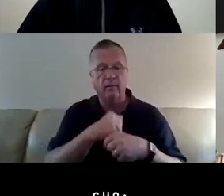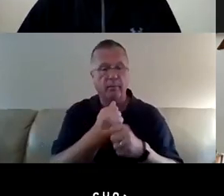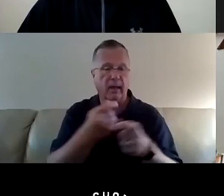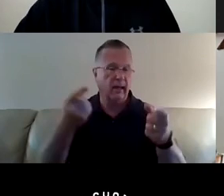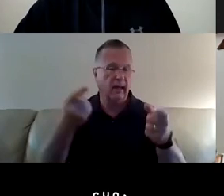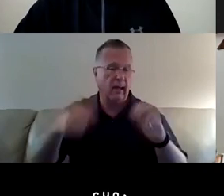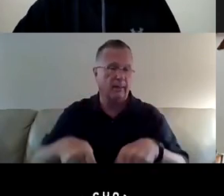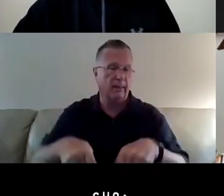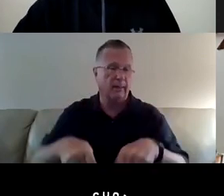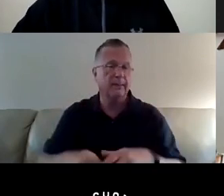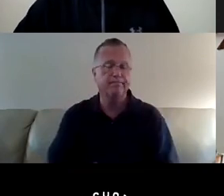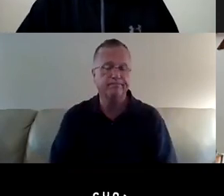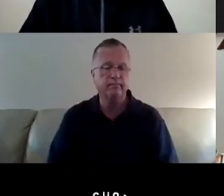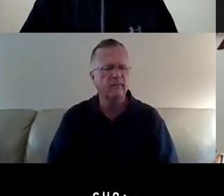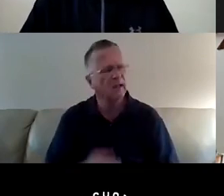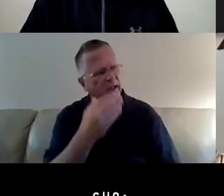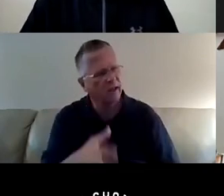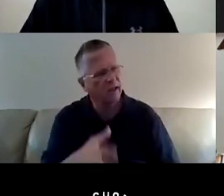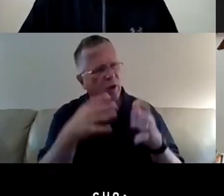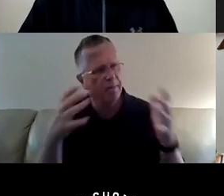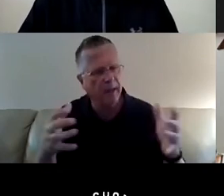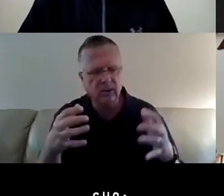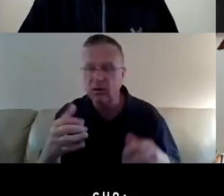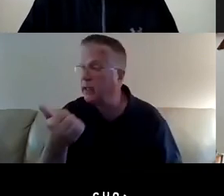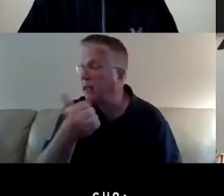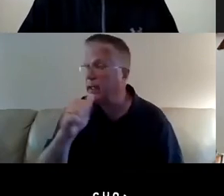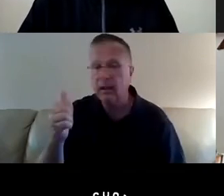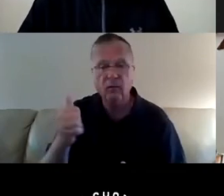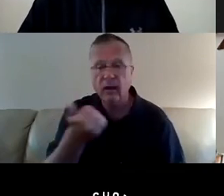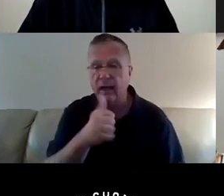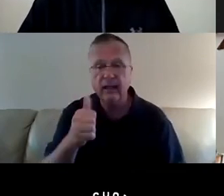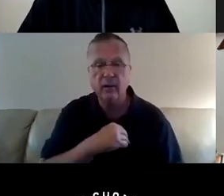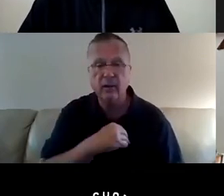Thank you very much. Anything else from any other members?